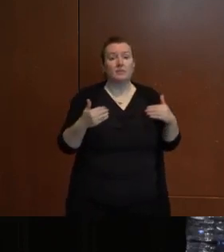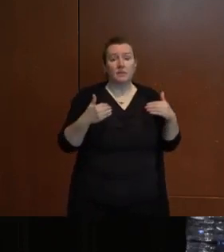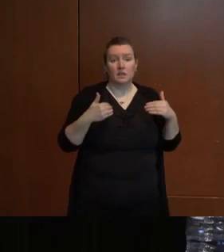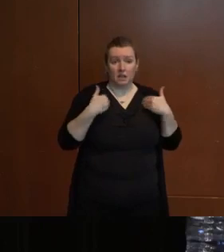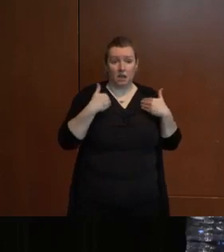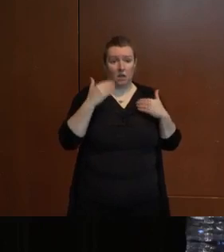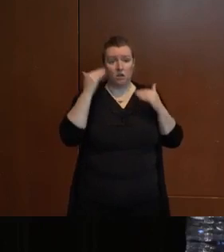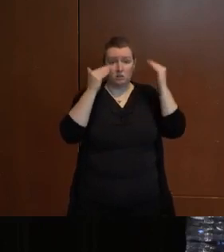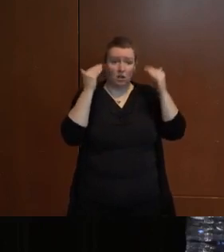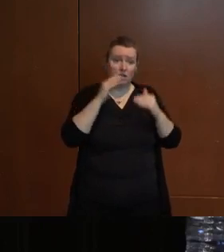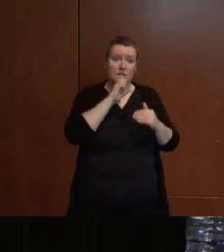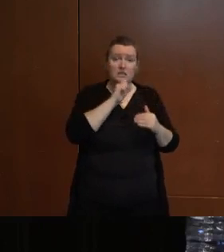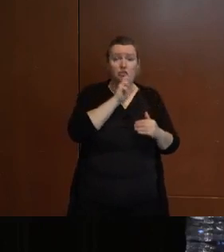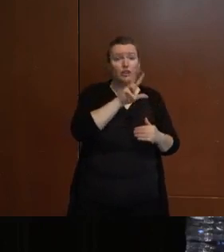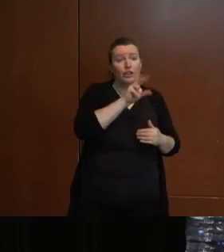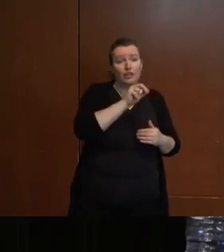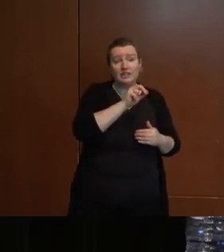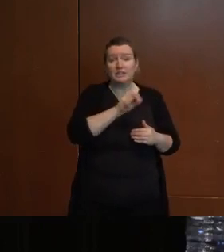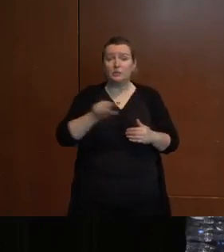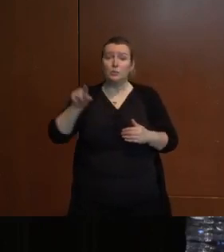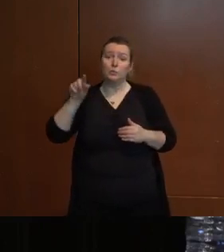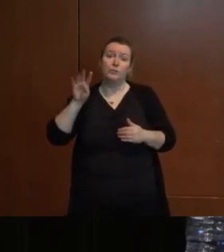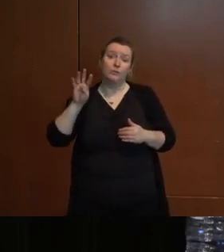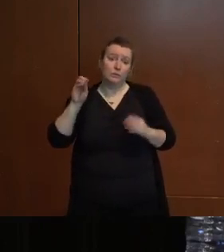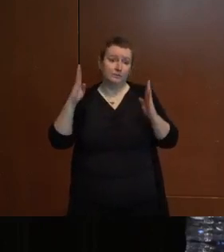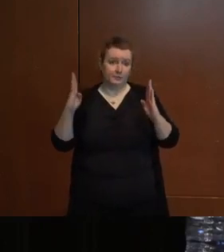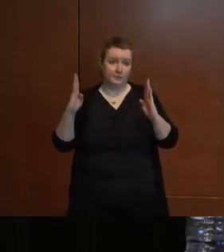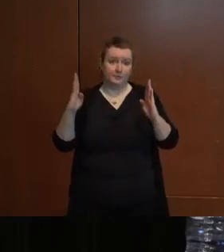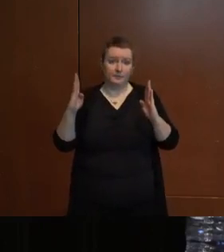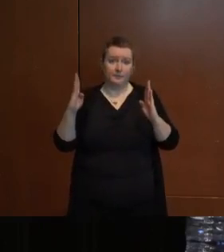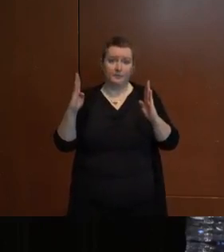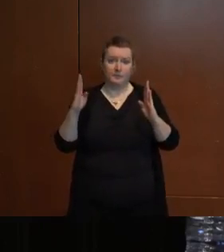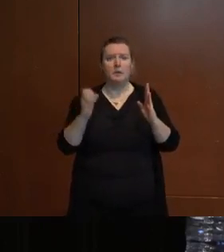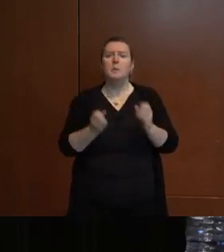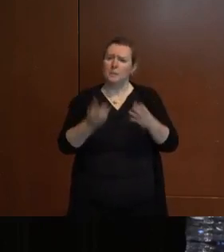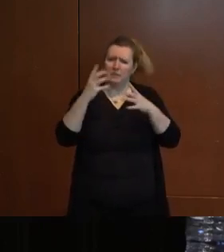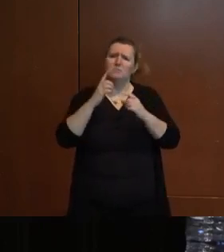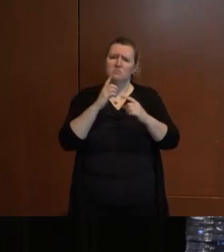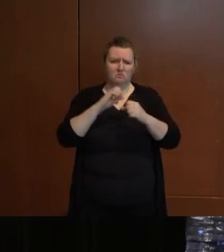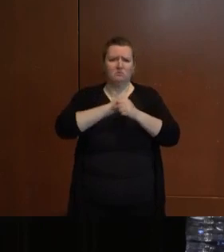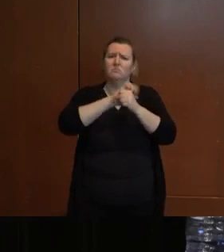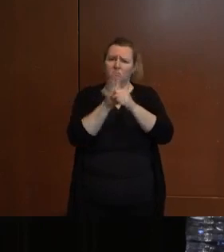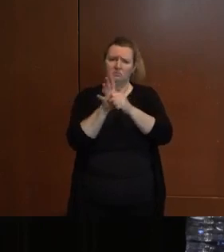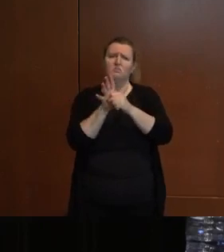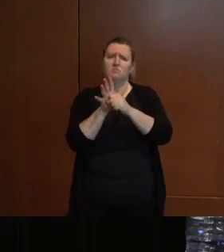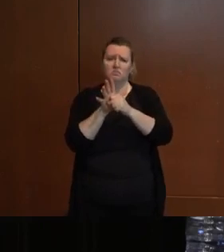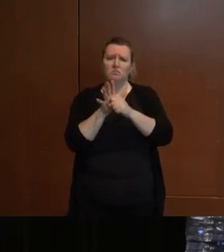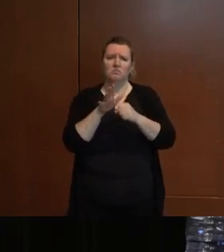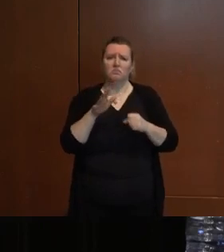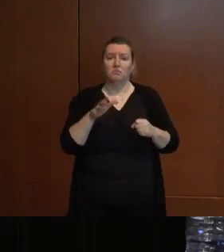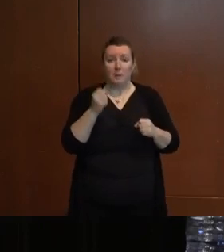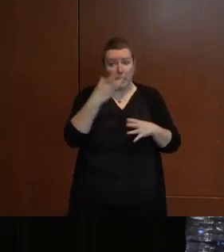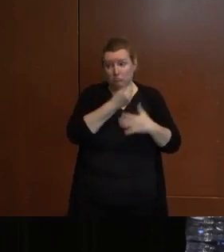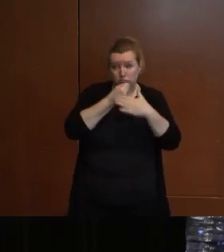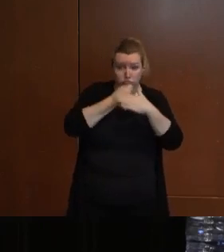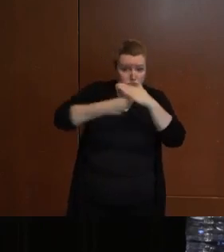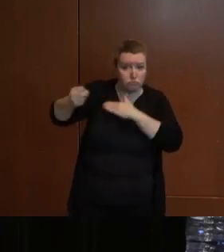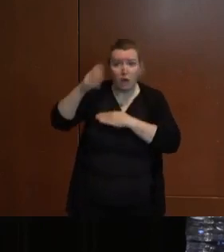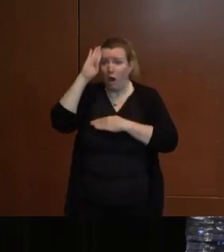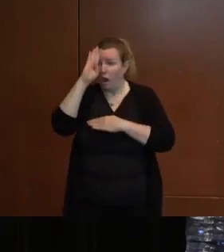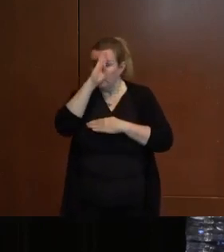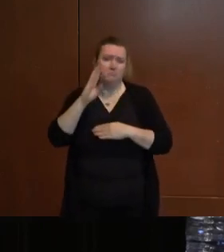range, there are a lot of people that are positive, but not that many people end up being hospitalized. Whereas you go older and older, as the commissioner was saying before, for